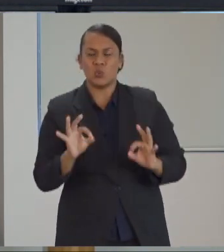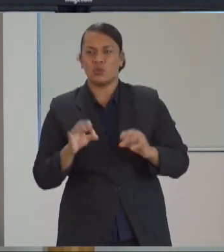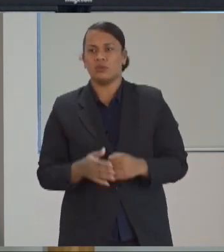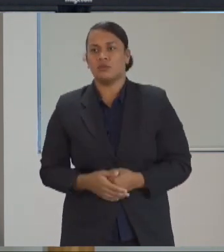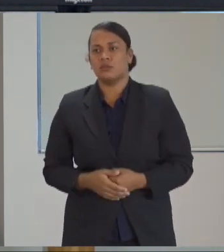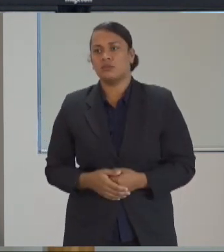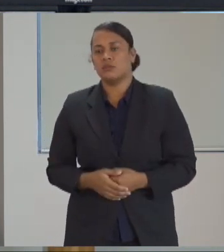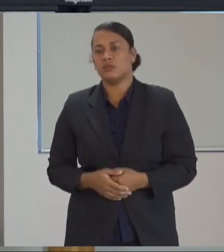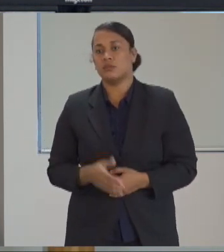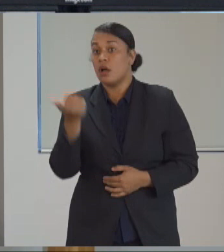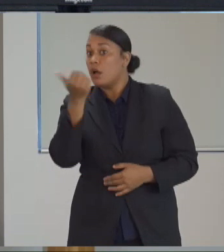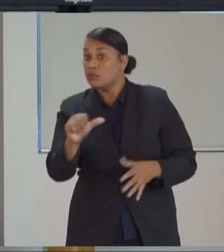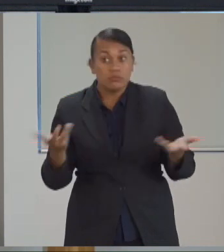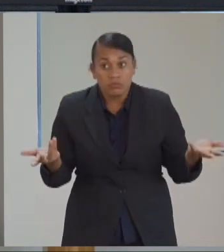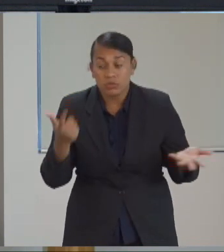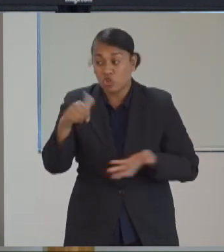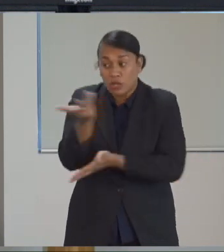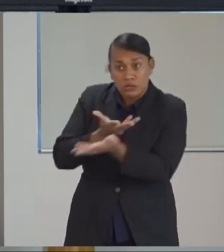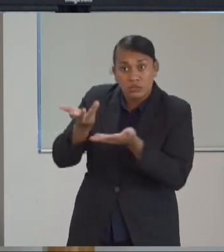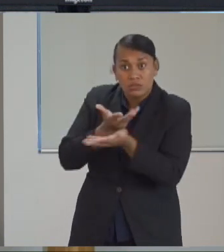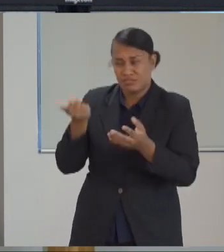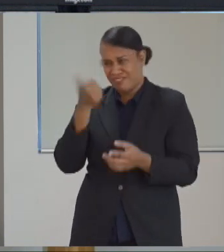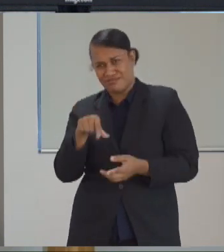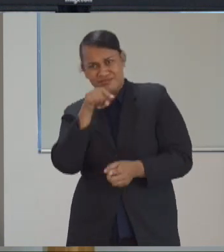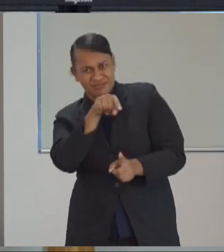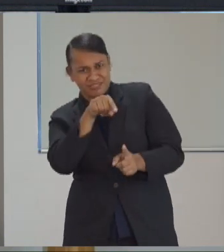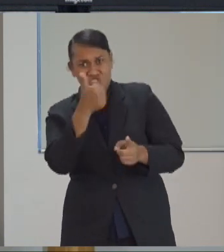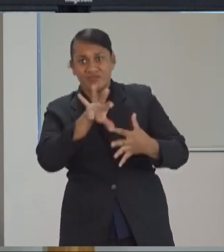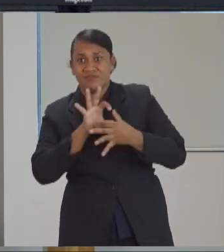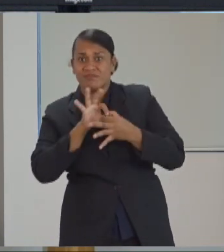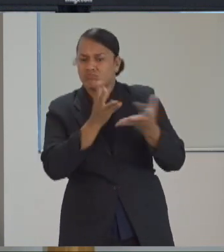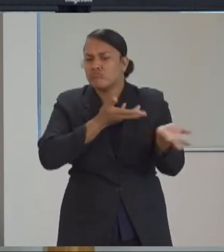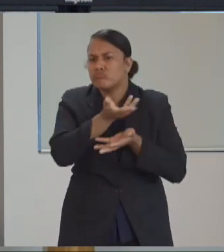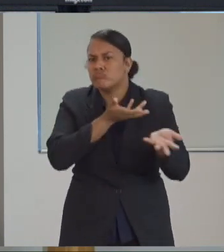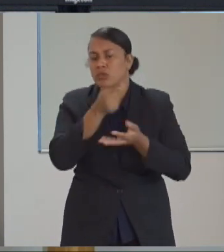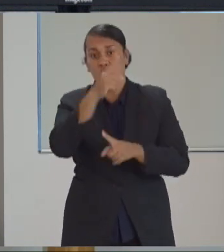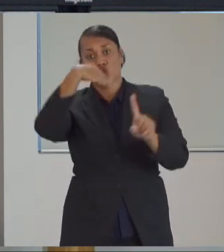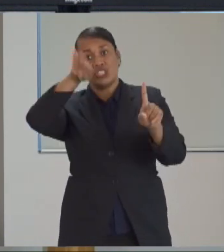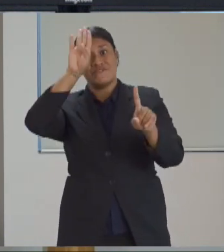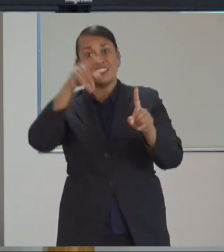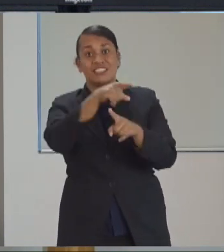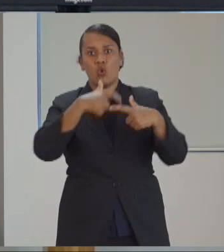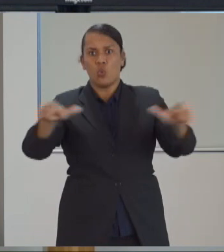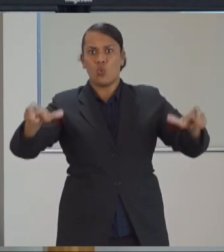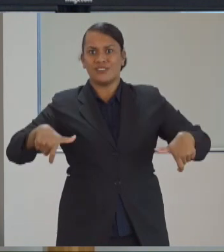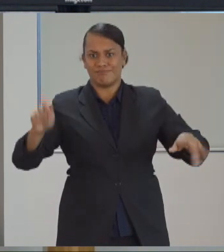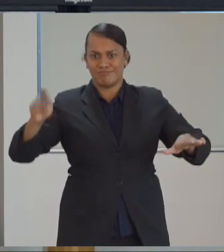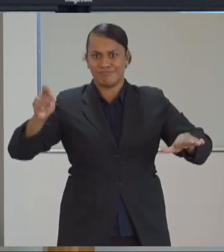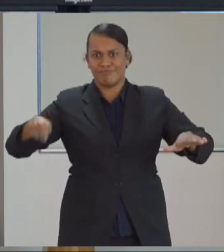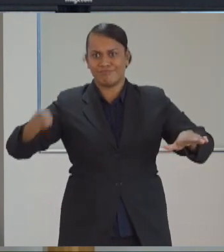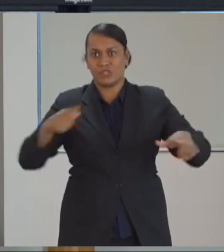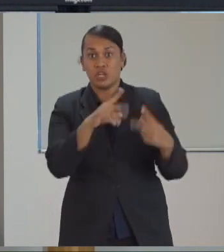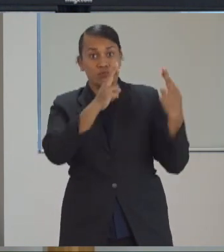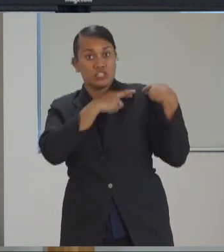been any discussion on whether there would be correspondence with the Chief Justice to see that going forward there is